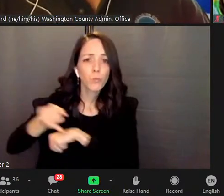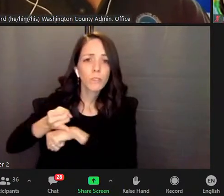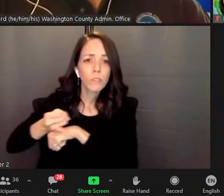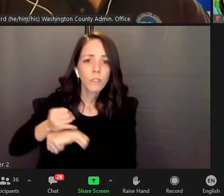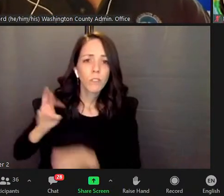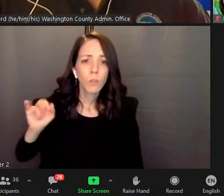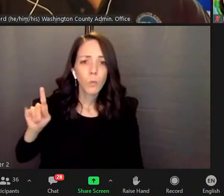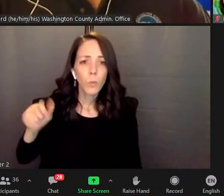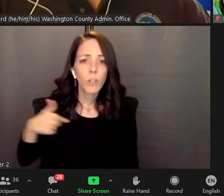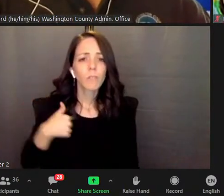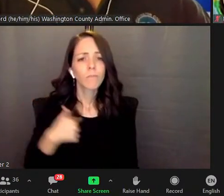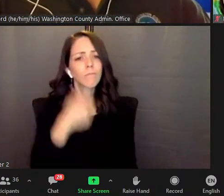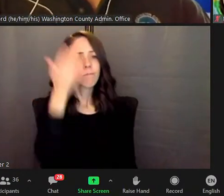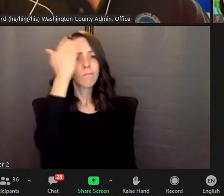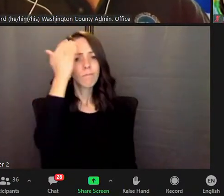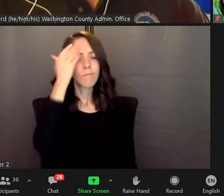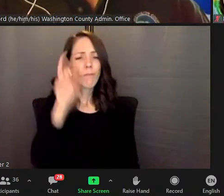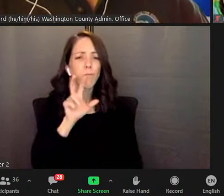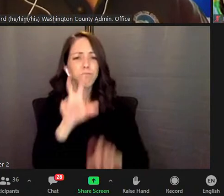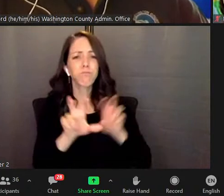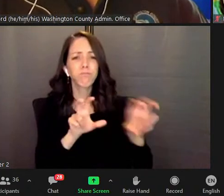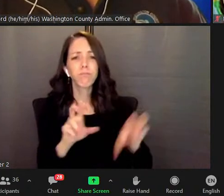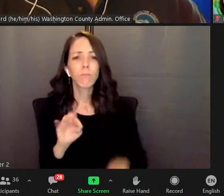the stock market is